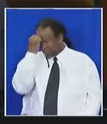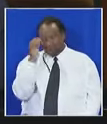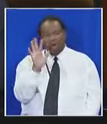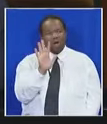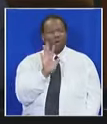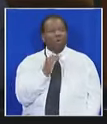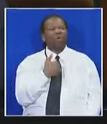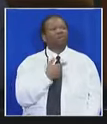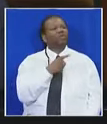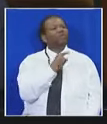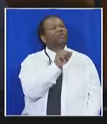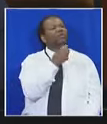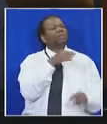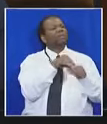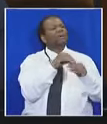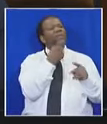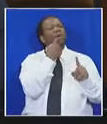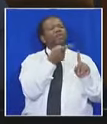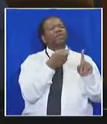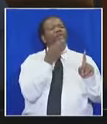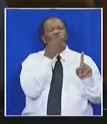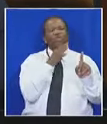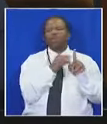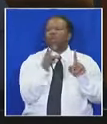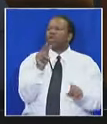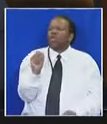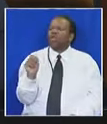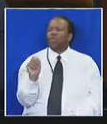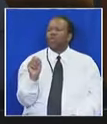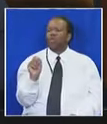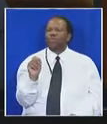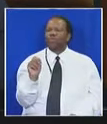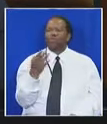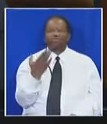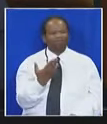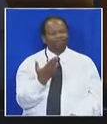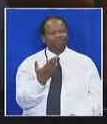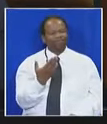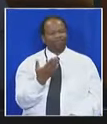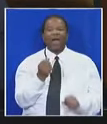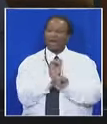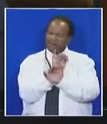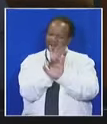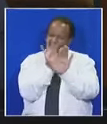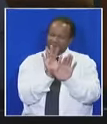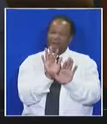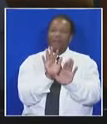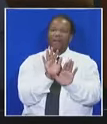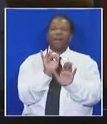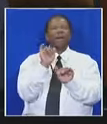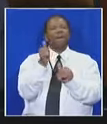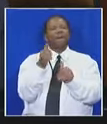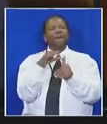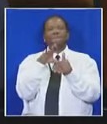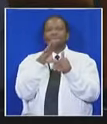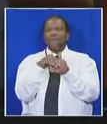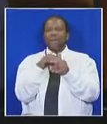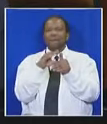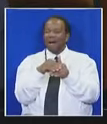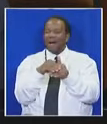Can I just clarify? Honorable Member, in the course of the debate, when you don't